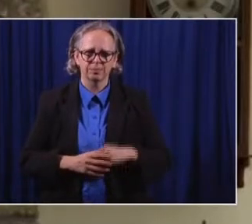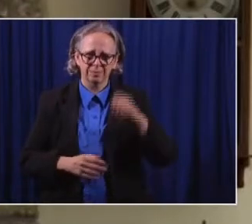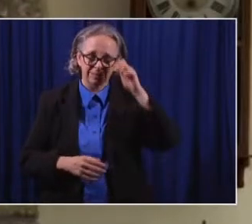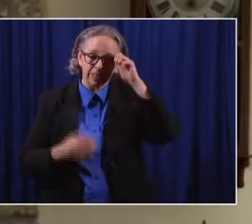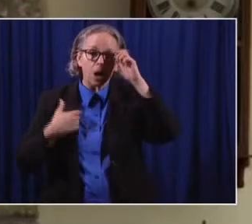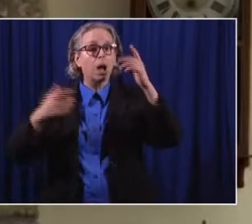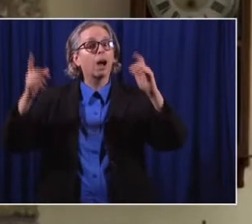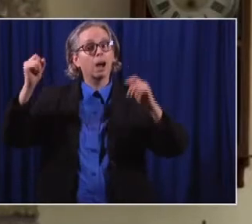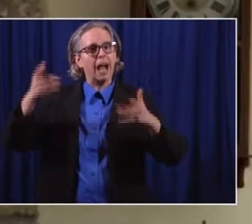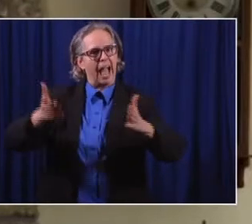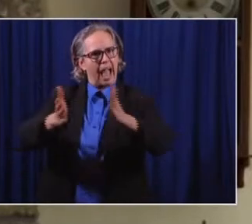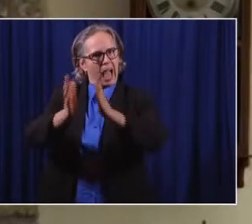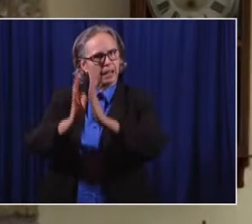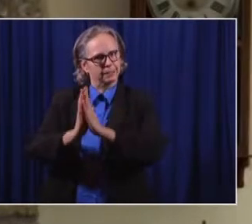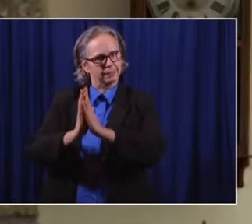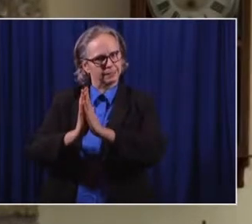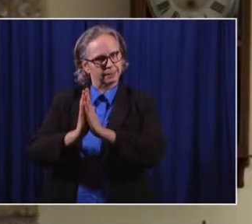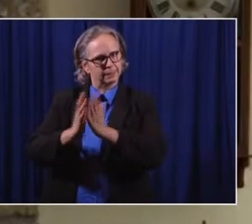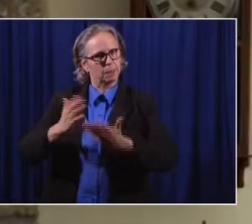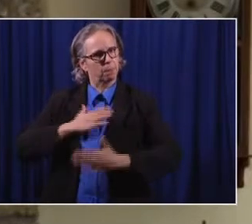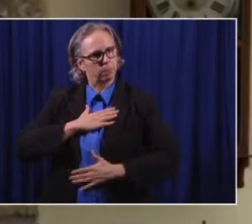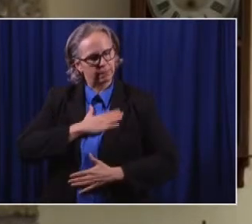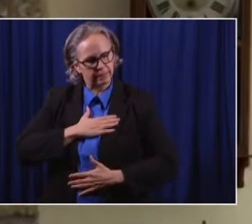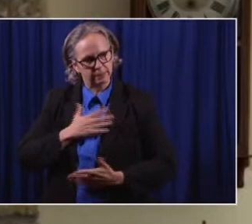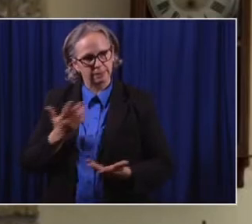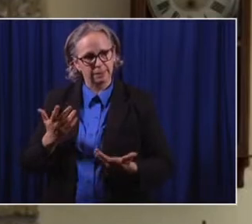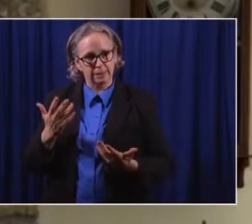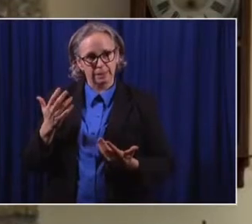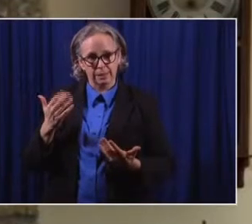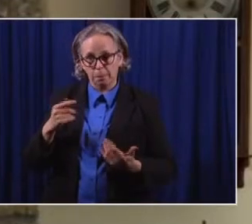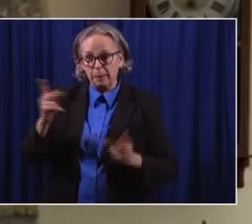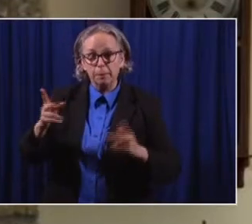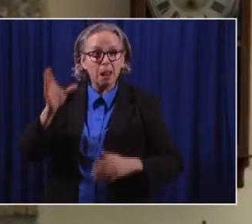be careful. Sometimes they listen to us. Sometimes they don't.